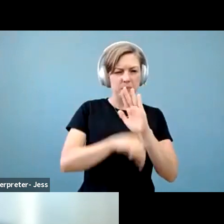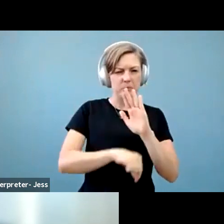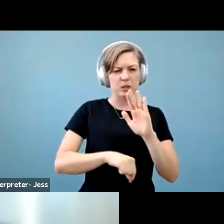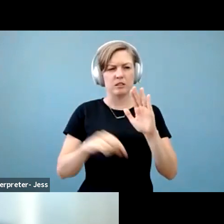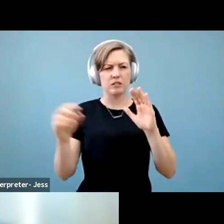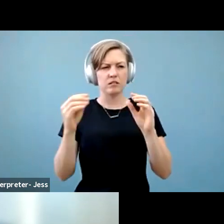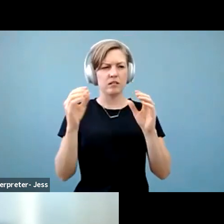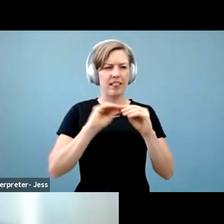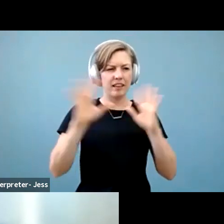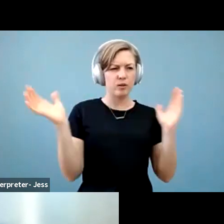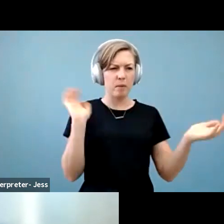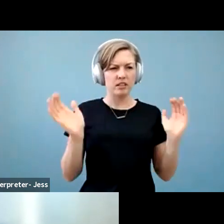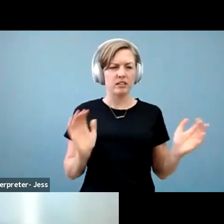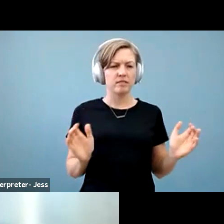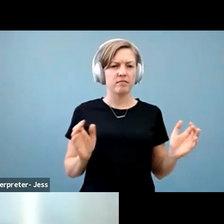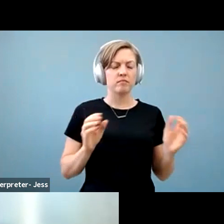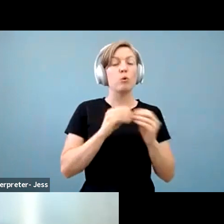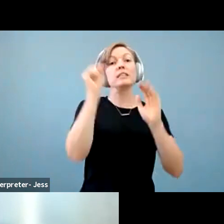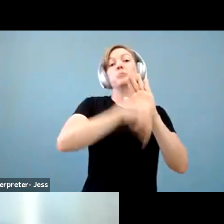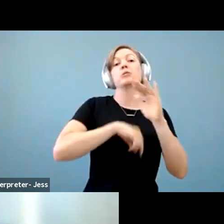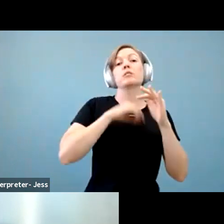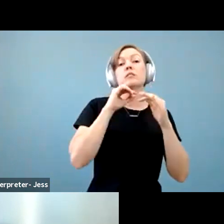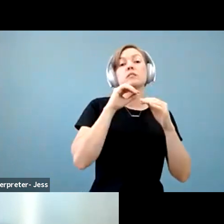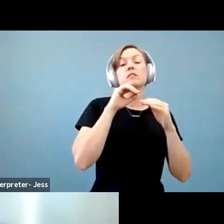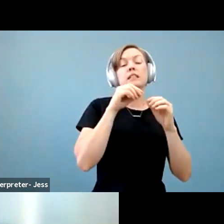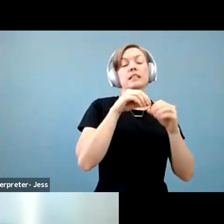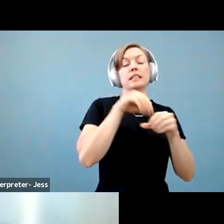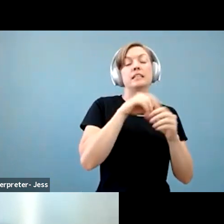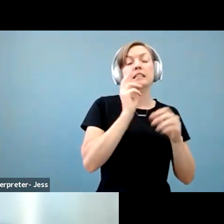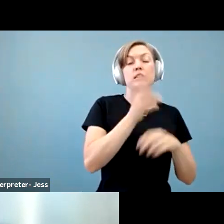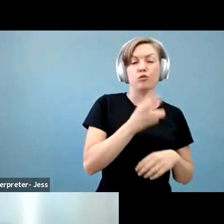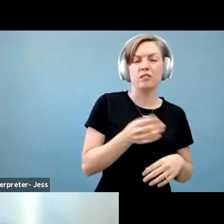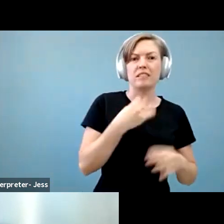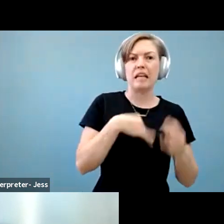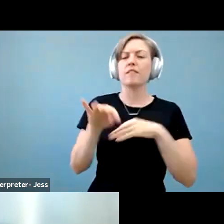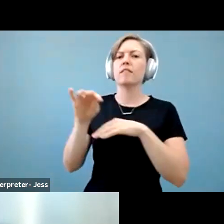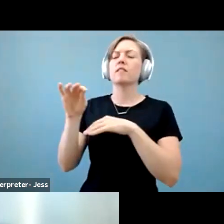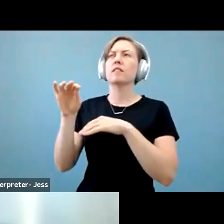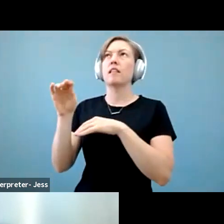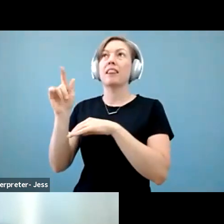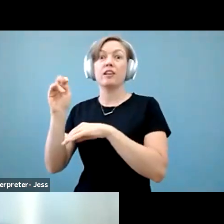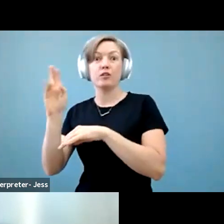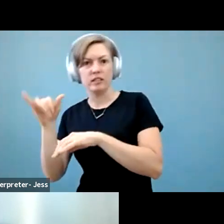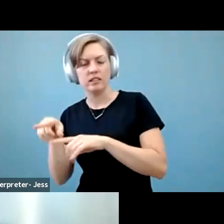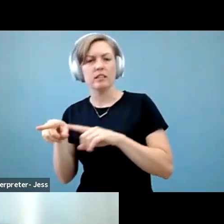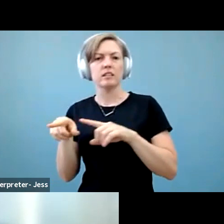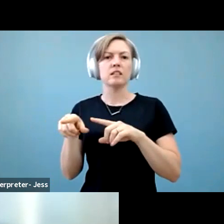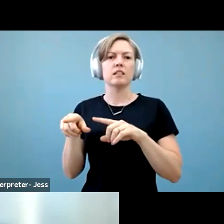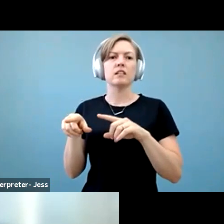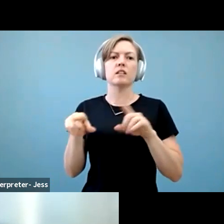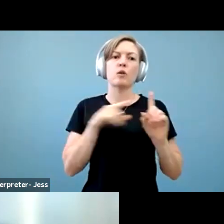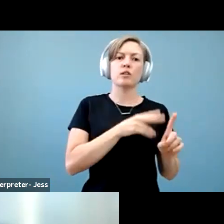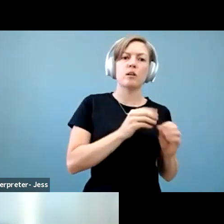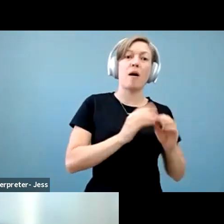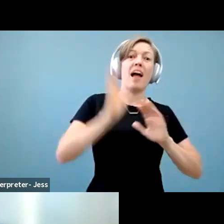comparative, deeper into history set of literacies about these ancient questions, which is